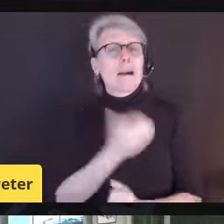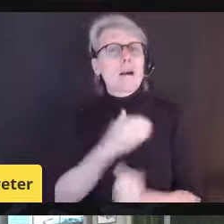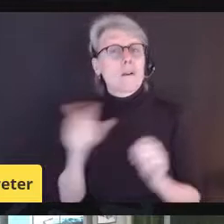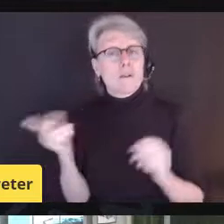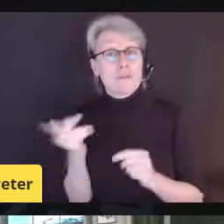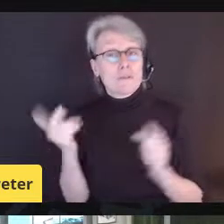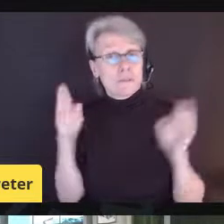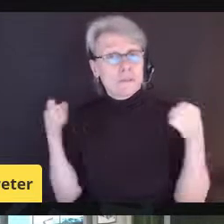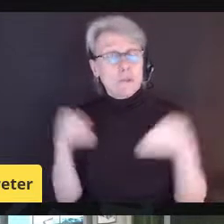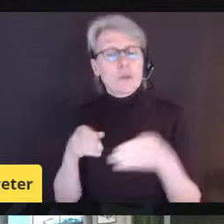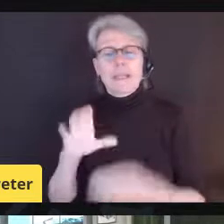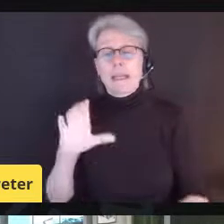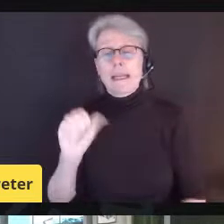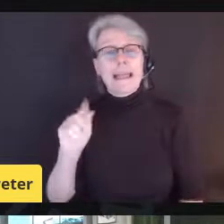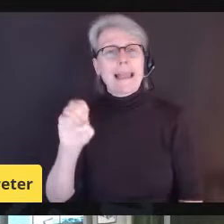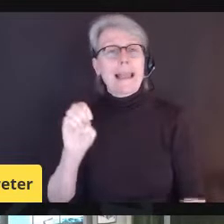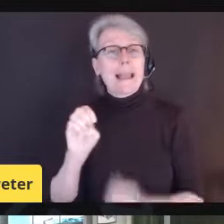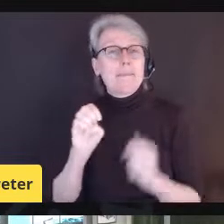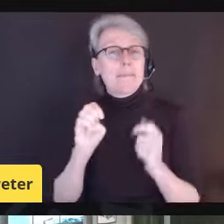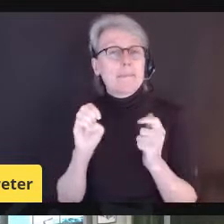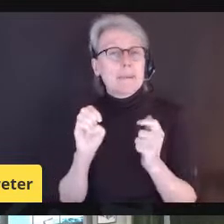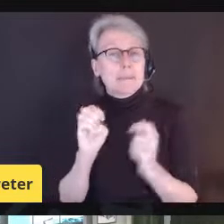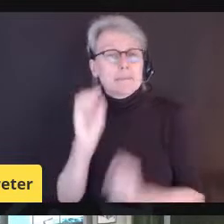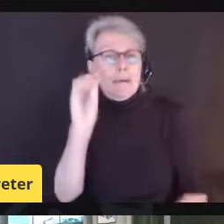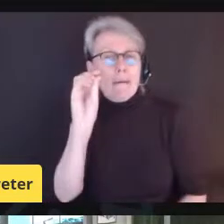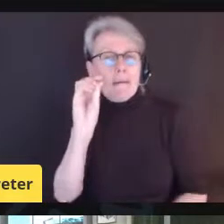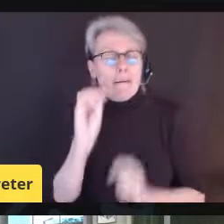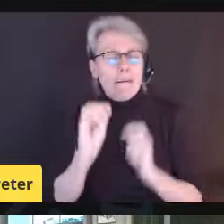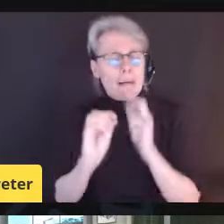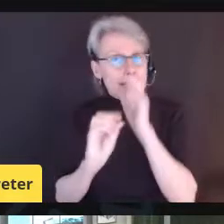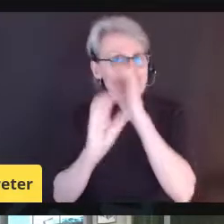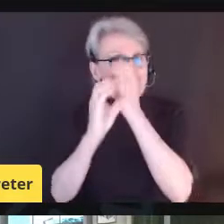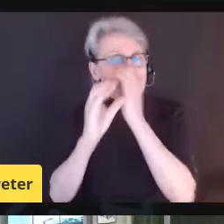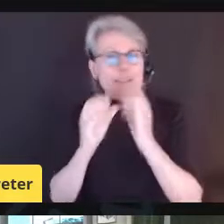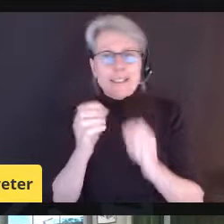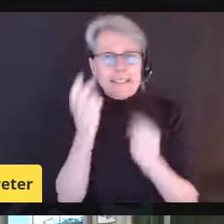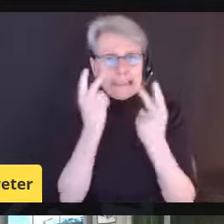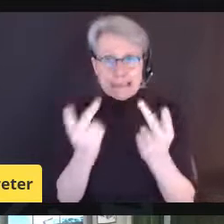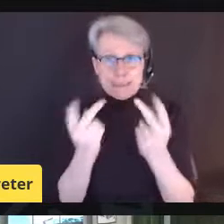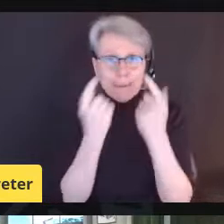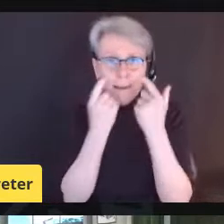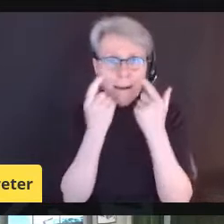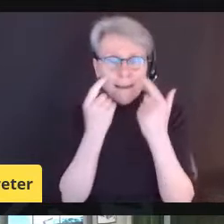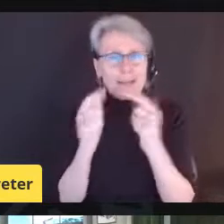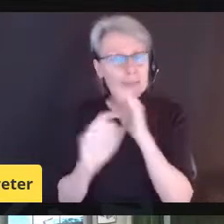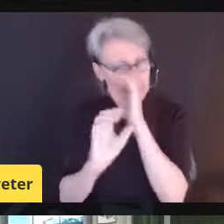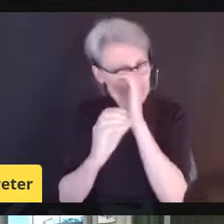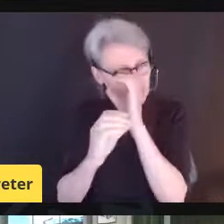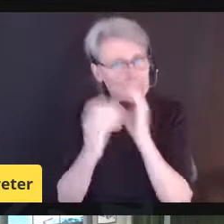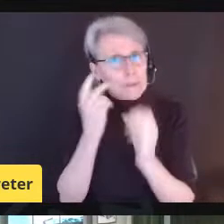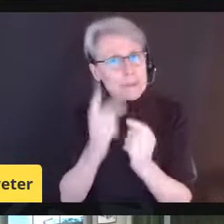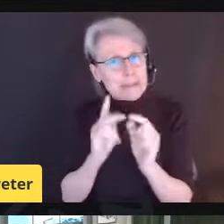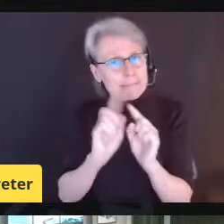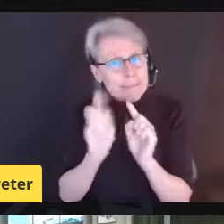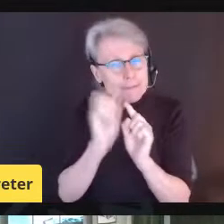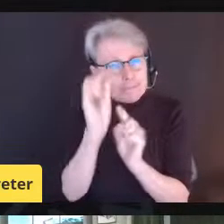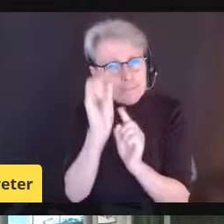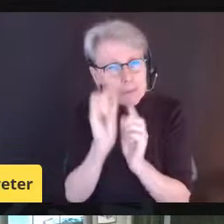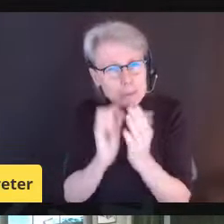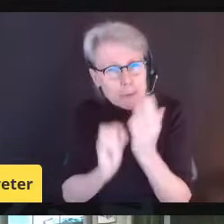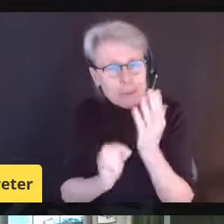cave microbiology. So the study of things that are too hard to see with the naked eye. And we